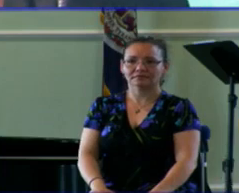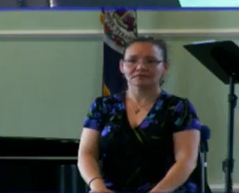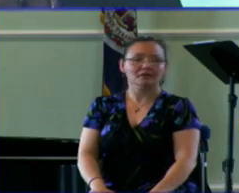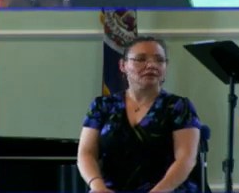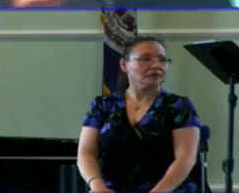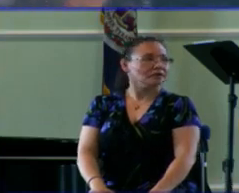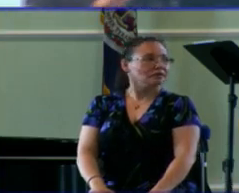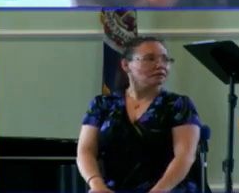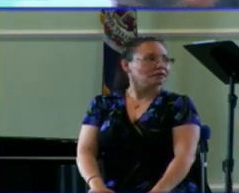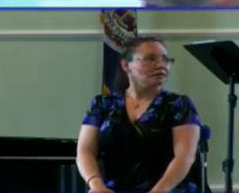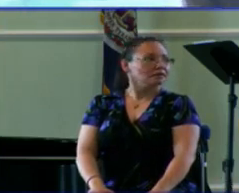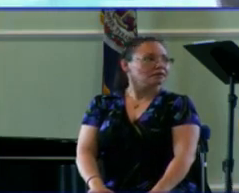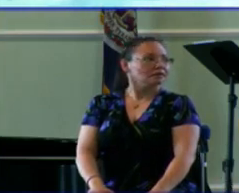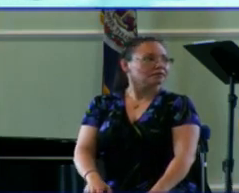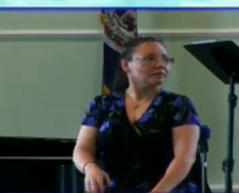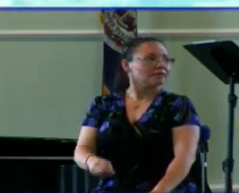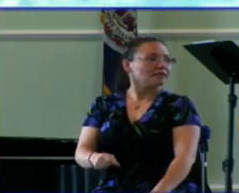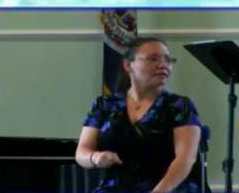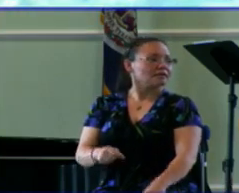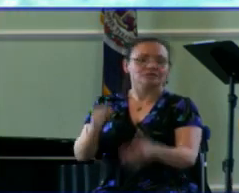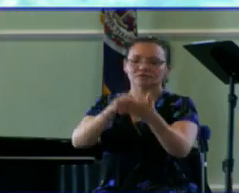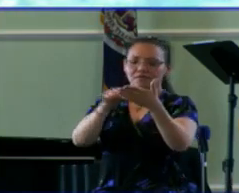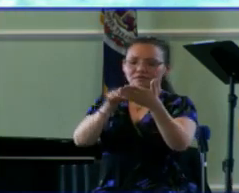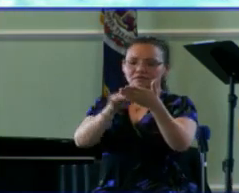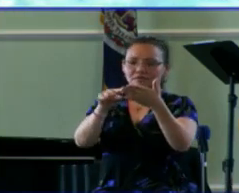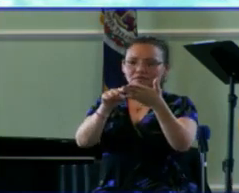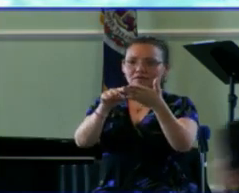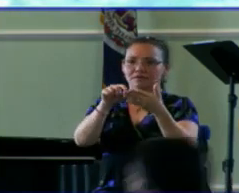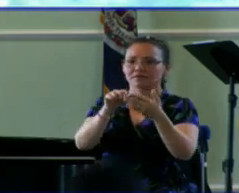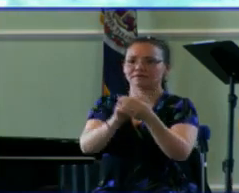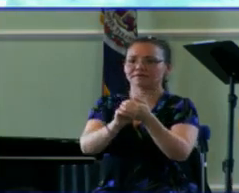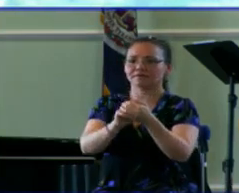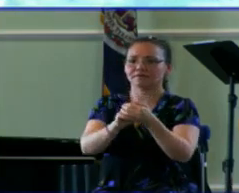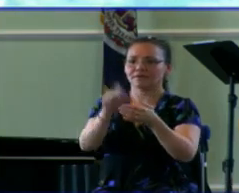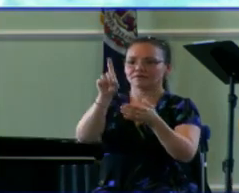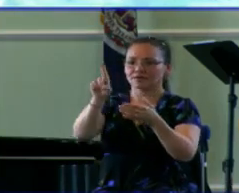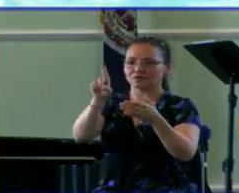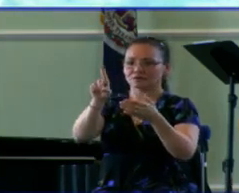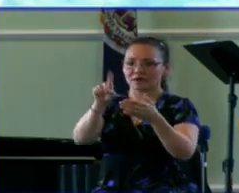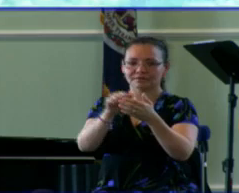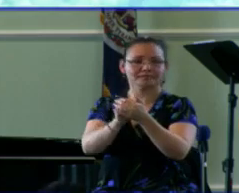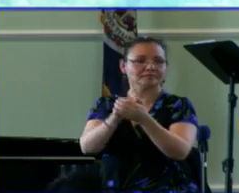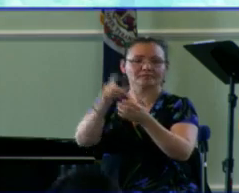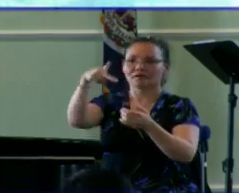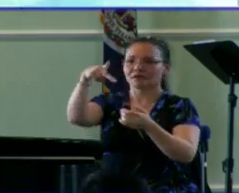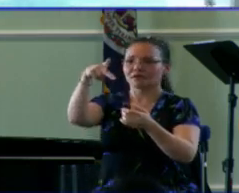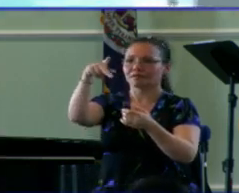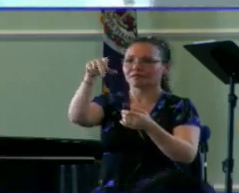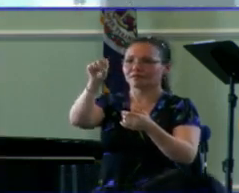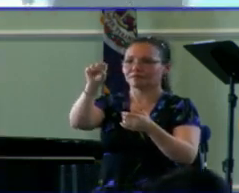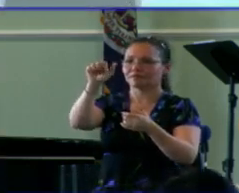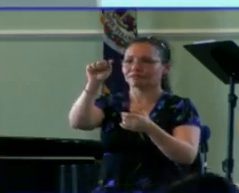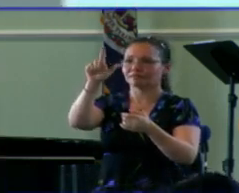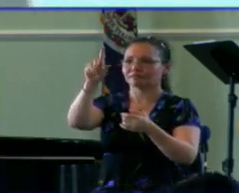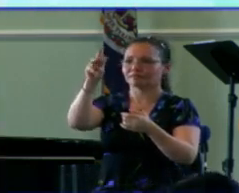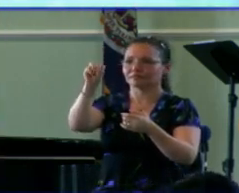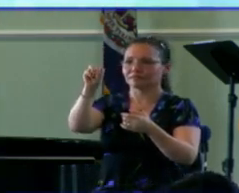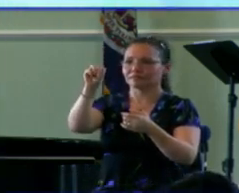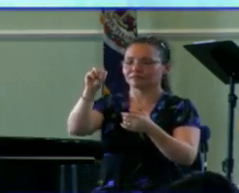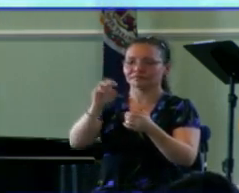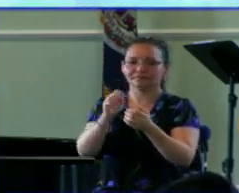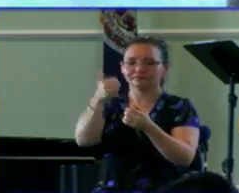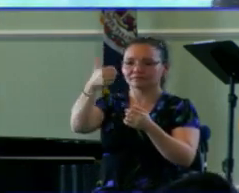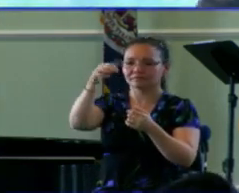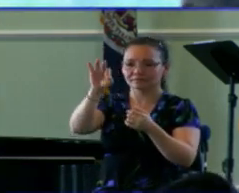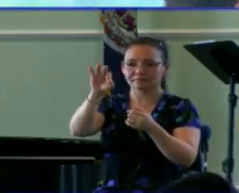So, it says here in verse 1, Psalm 19, verse 1, going back, the heavens declare the glory of